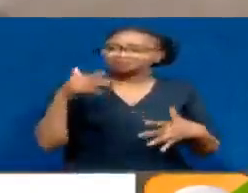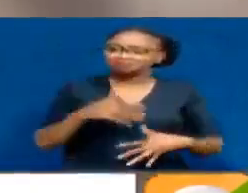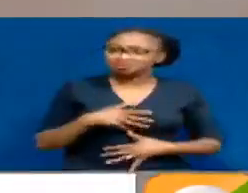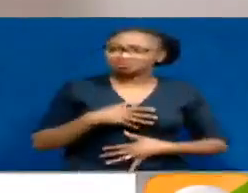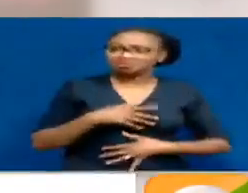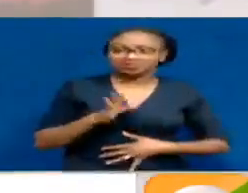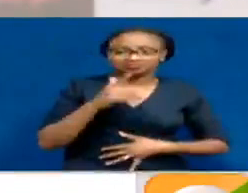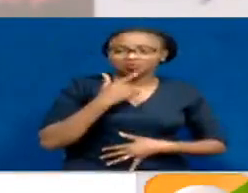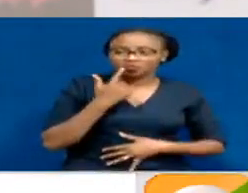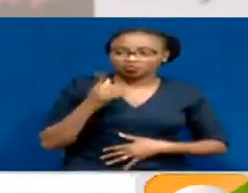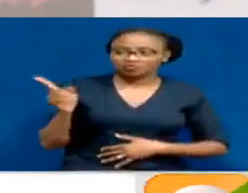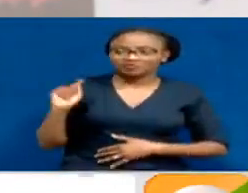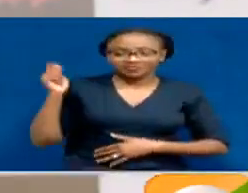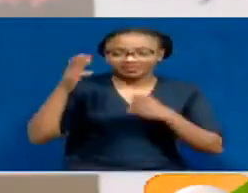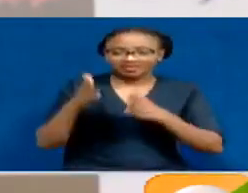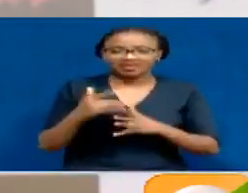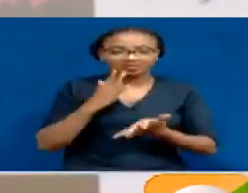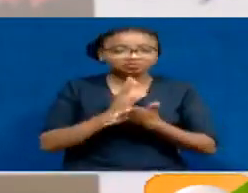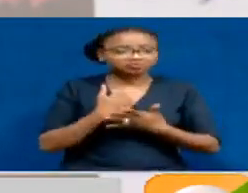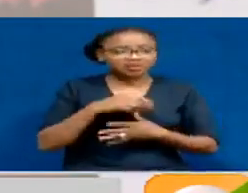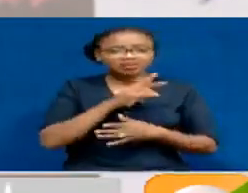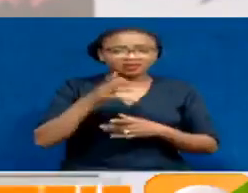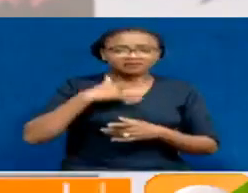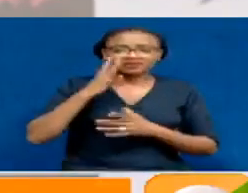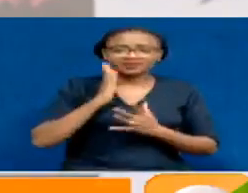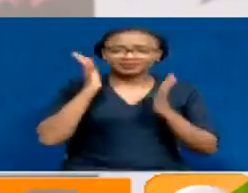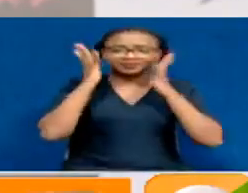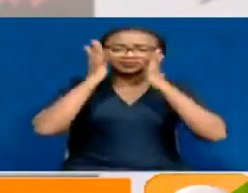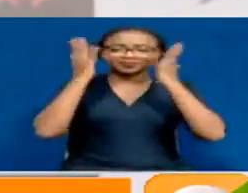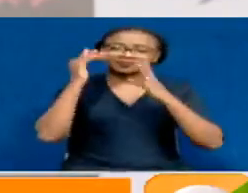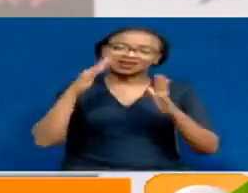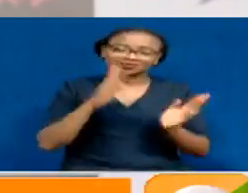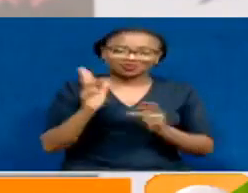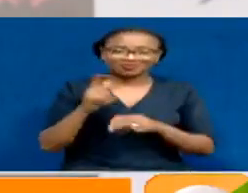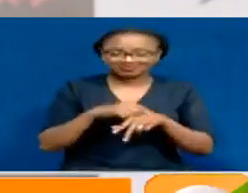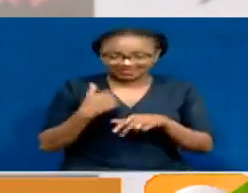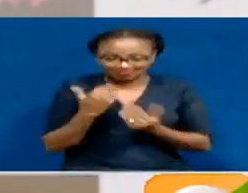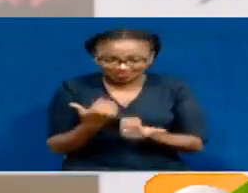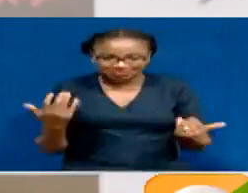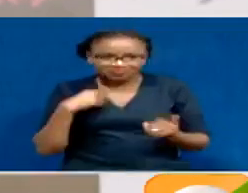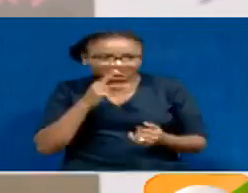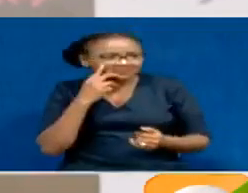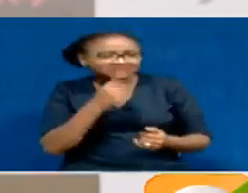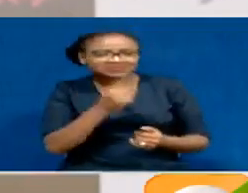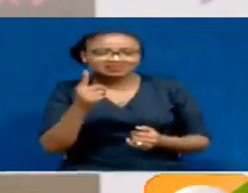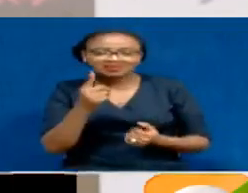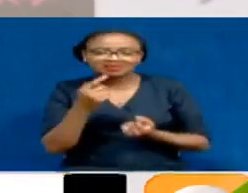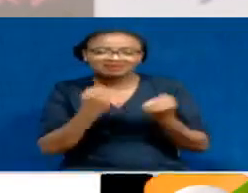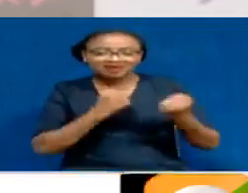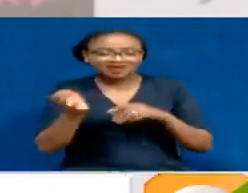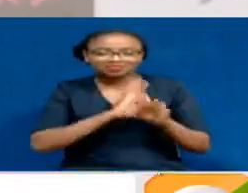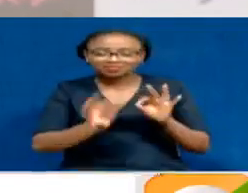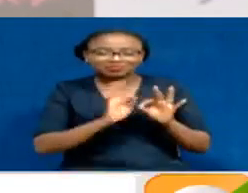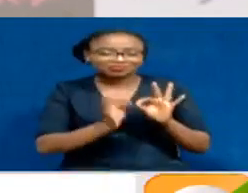Safari Rally. It's a very nostalgic feeling, because that's what we used to see when we were children, seeing the great Walde Gods